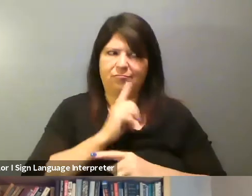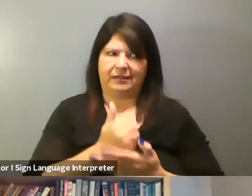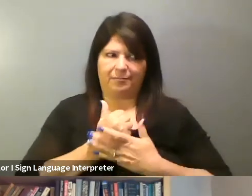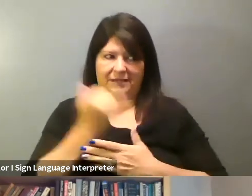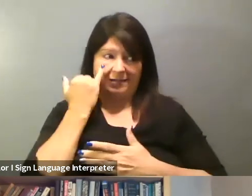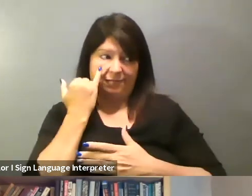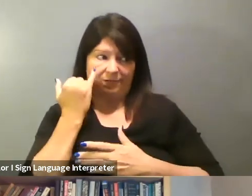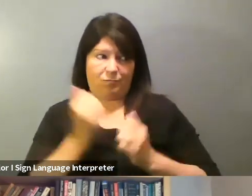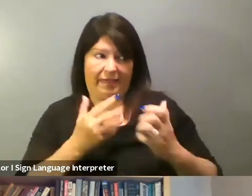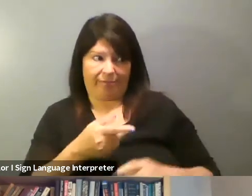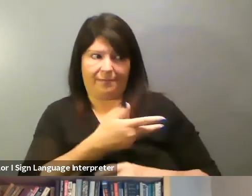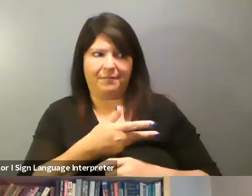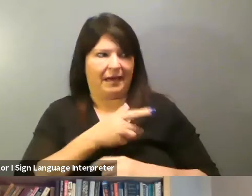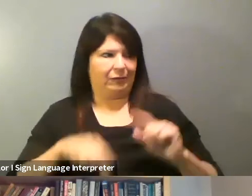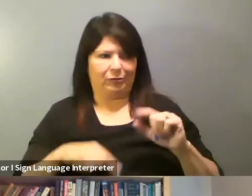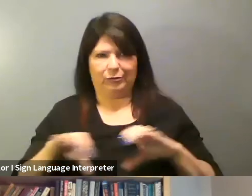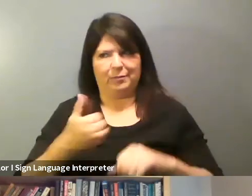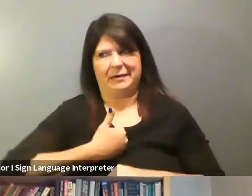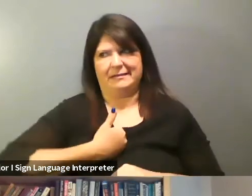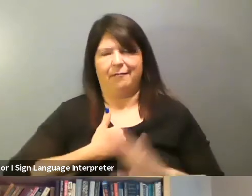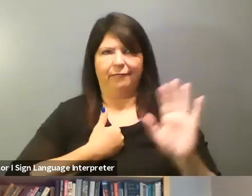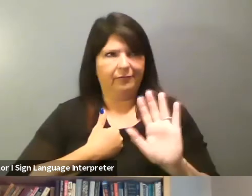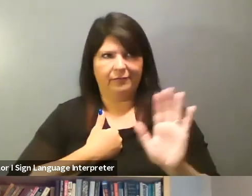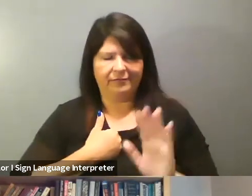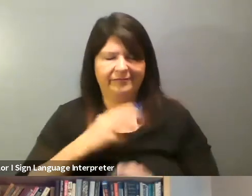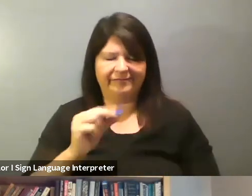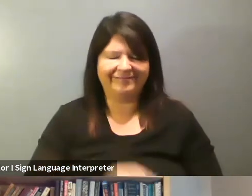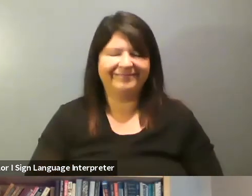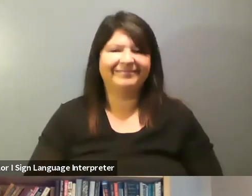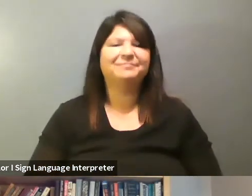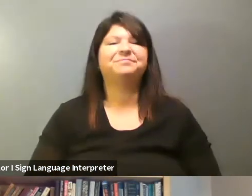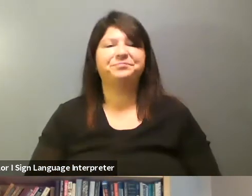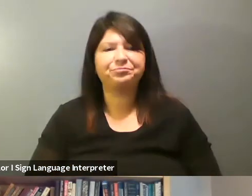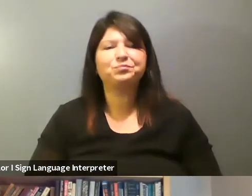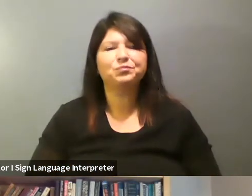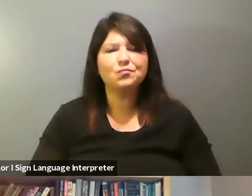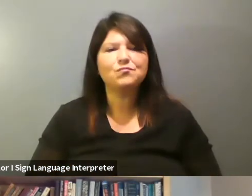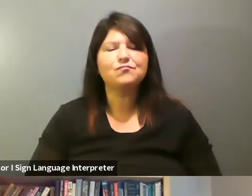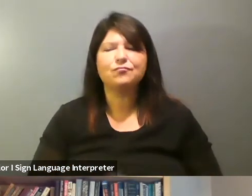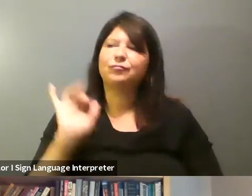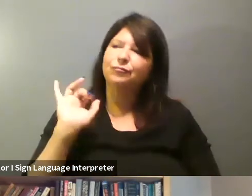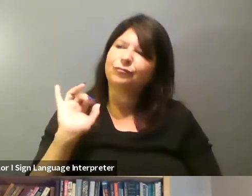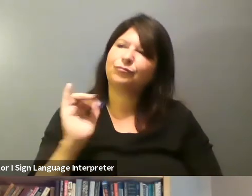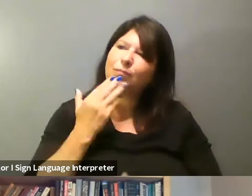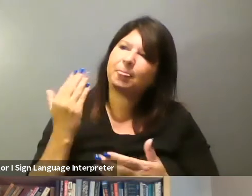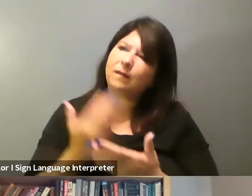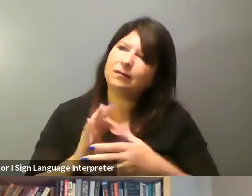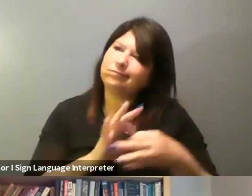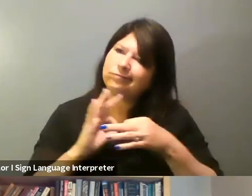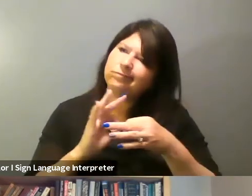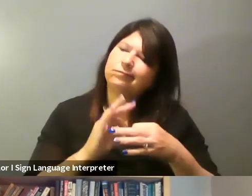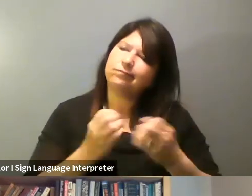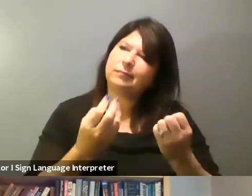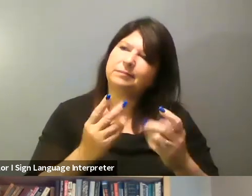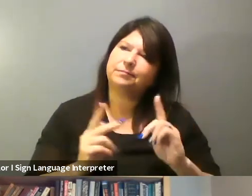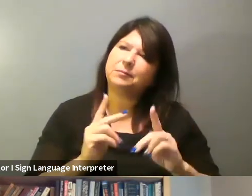it. Right. Okay. Well, good. I mean, it was a nice collaborative effort. And